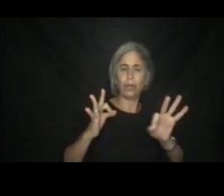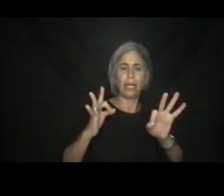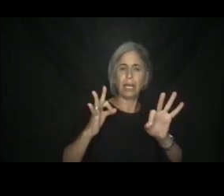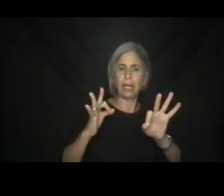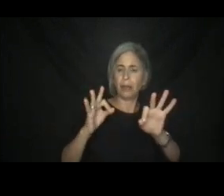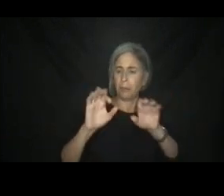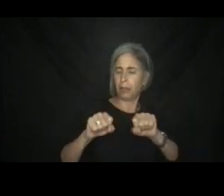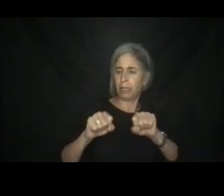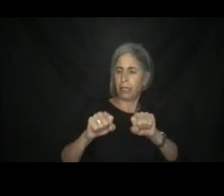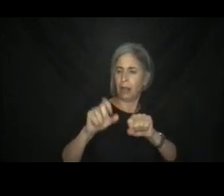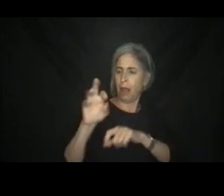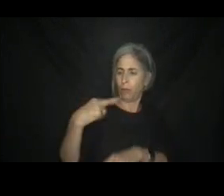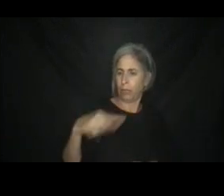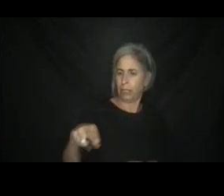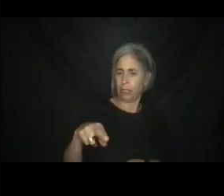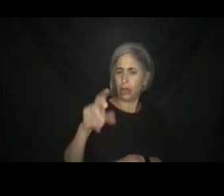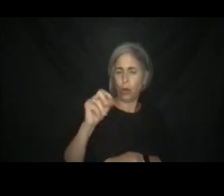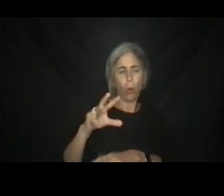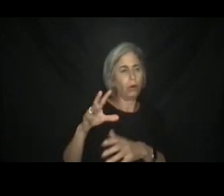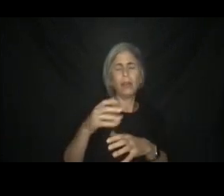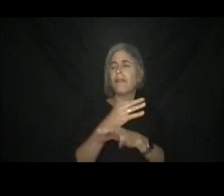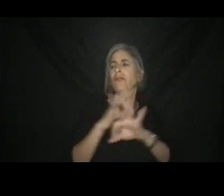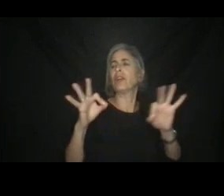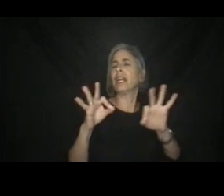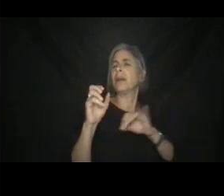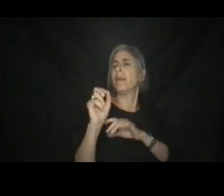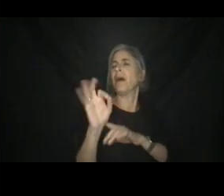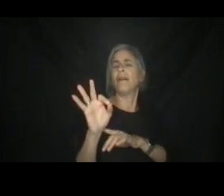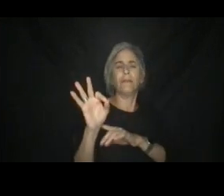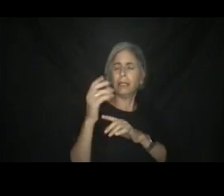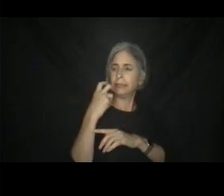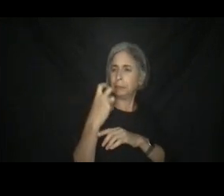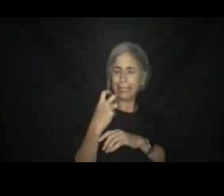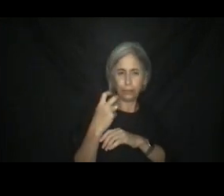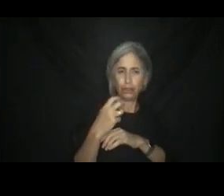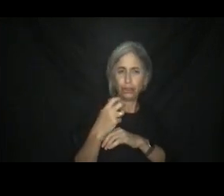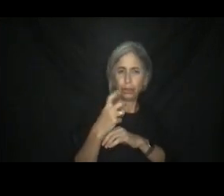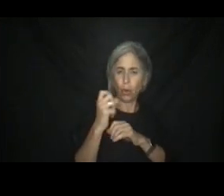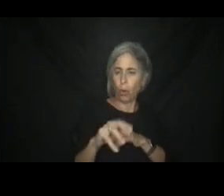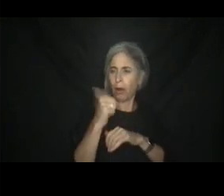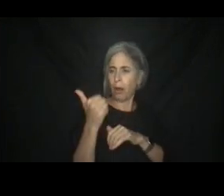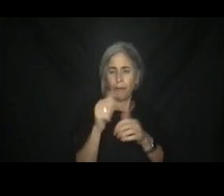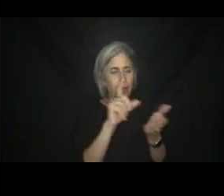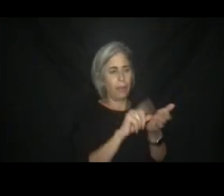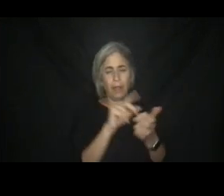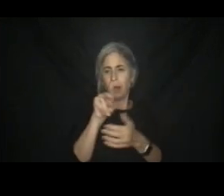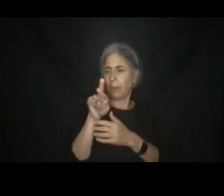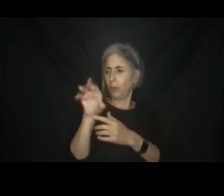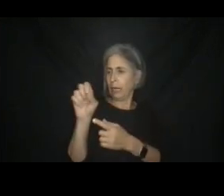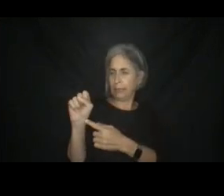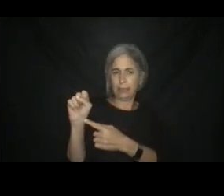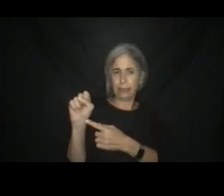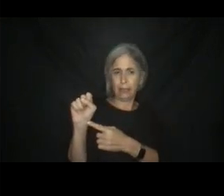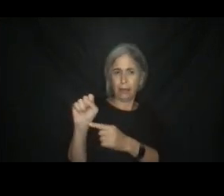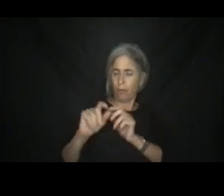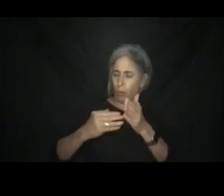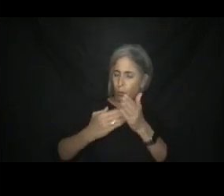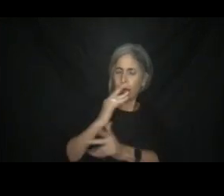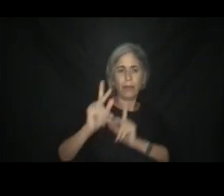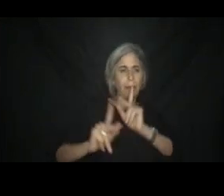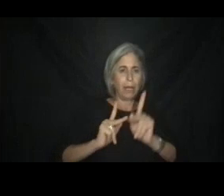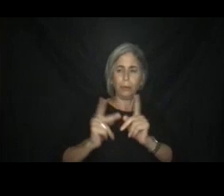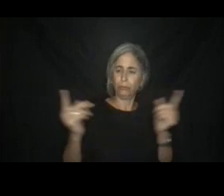thereof, or abridging the freedom of speech, or of the press, or of the right of the people to peaceably